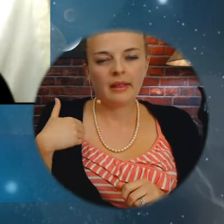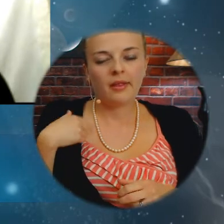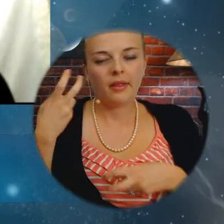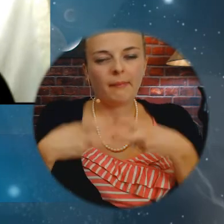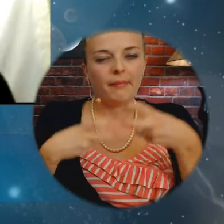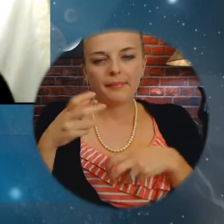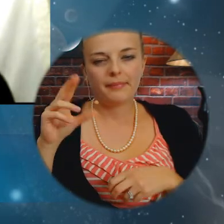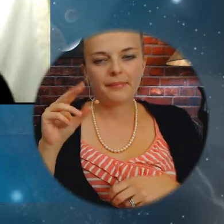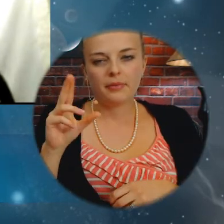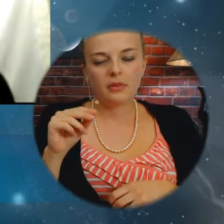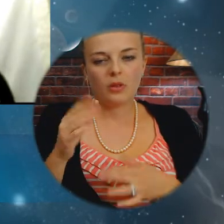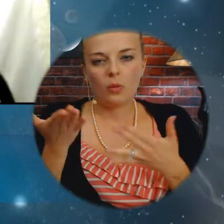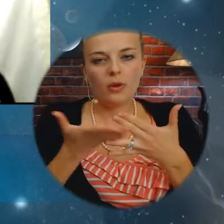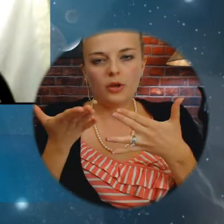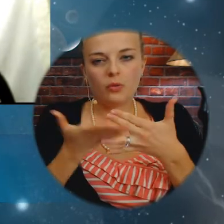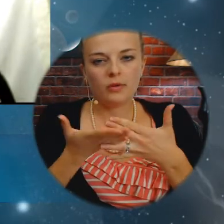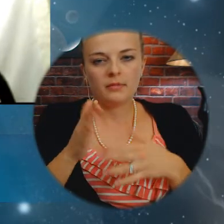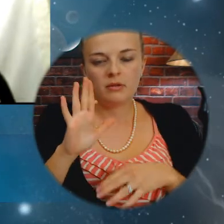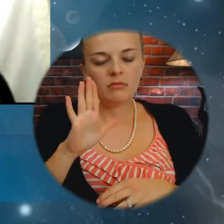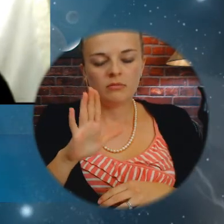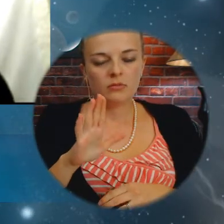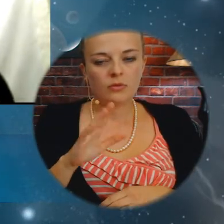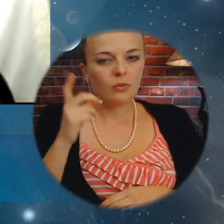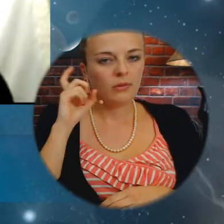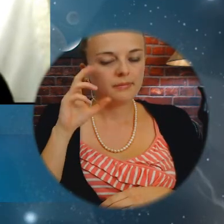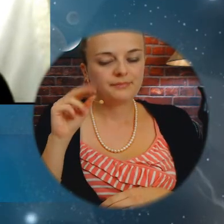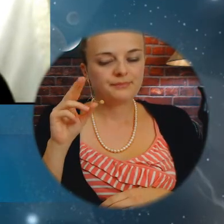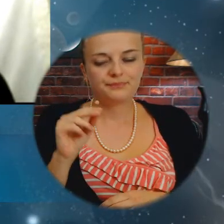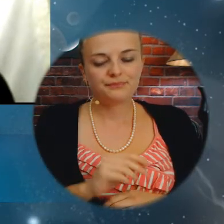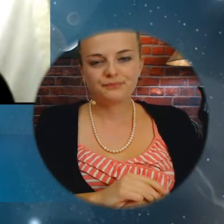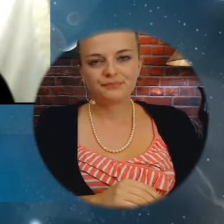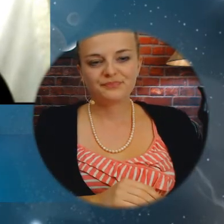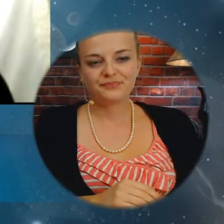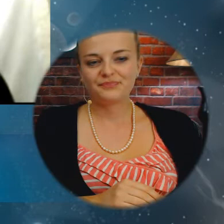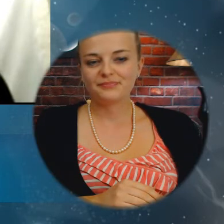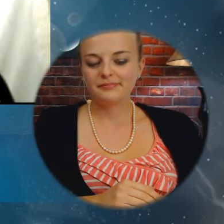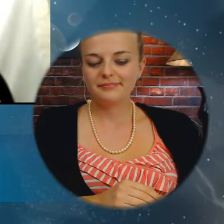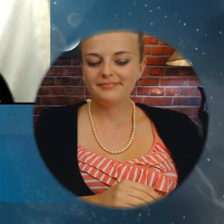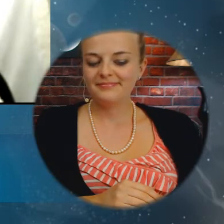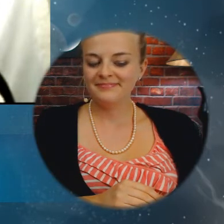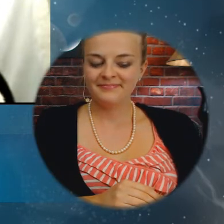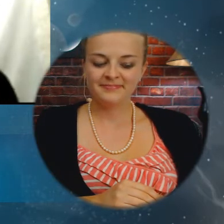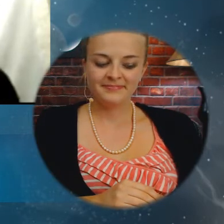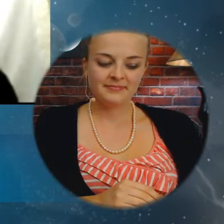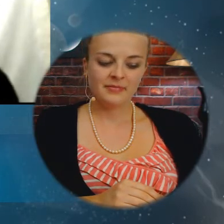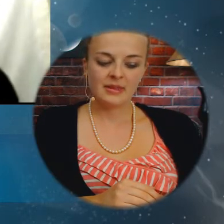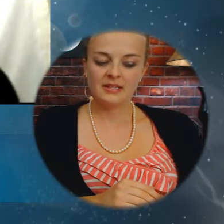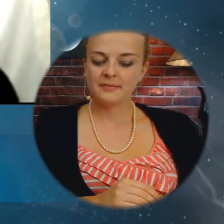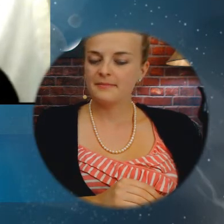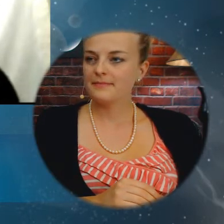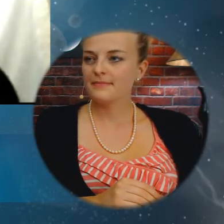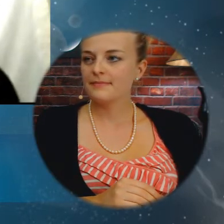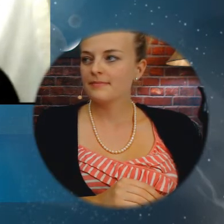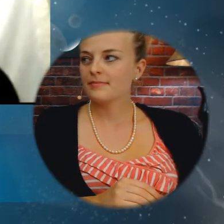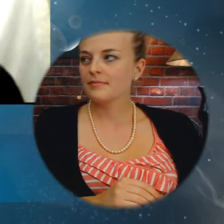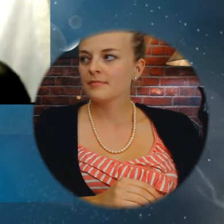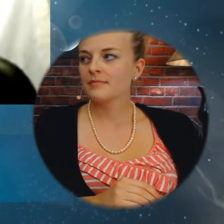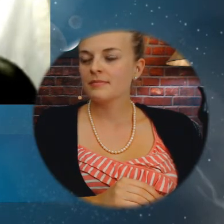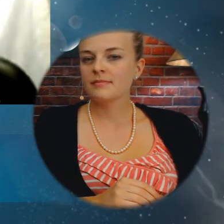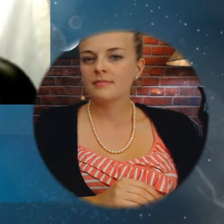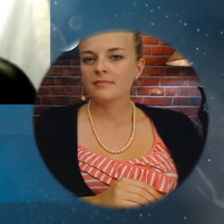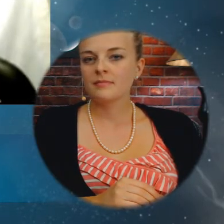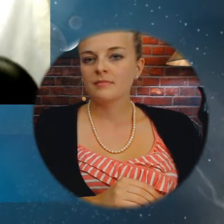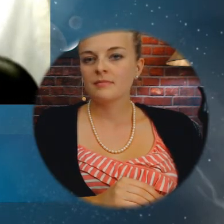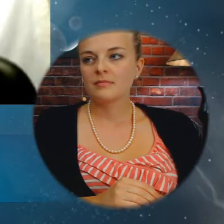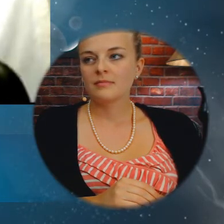know, trying to communicate maybe directly with the person through the hearing instrument. So, I don't know, maybe they, you know, maybe they really are